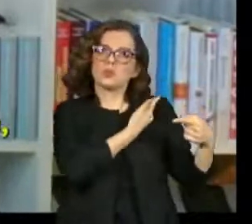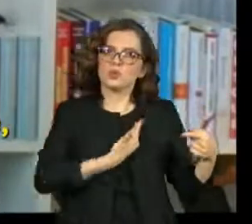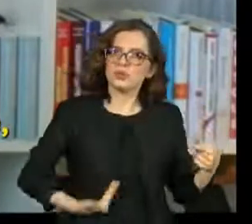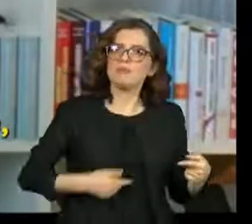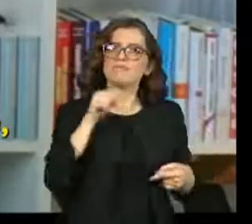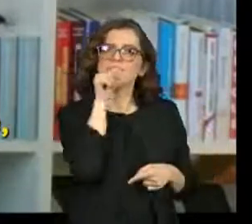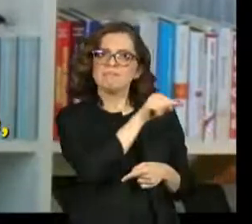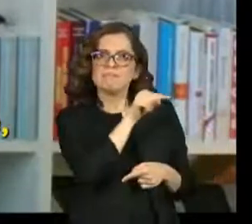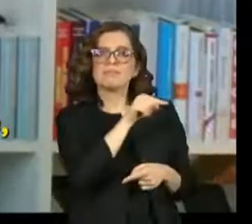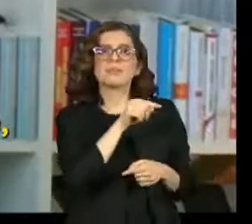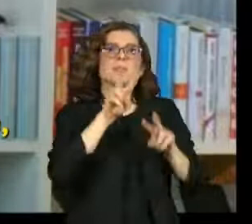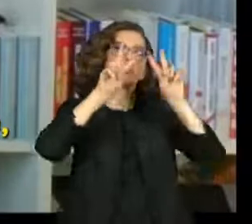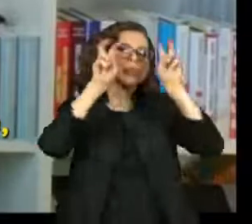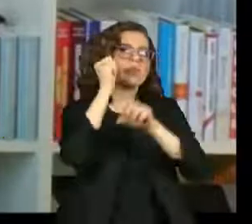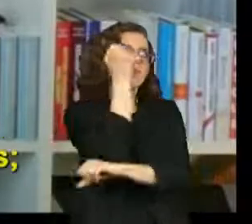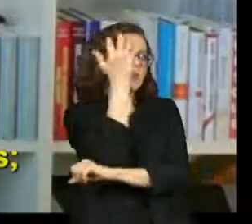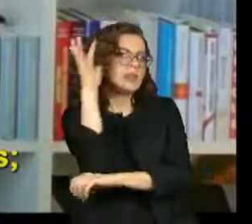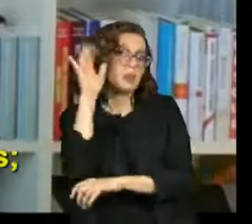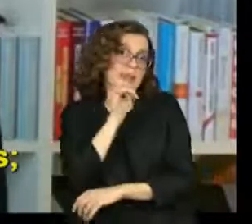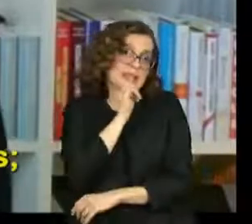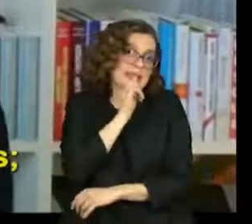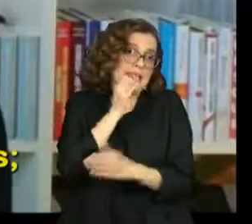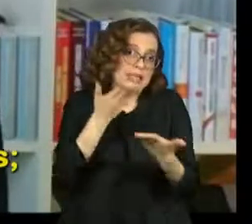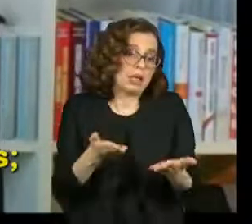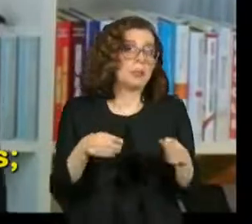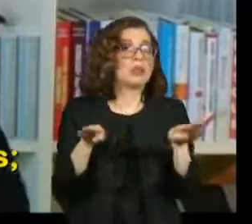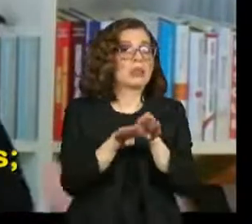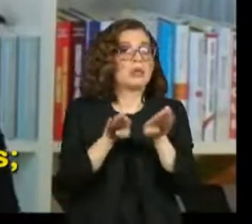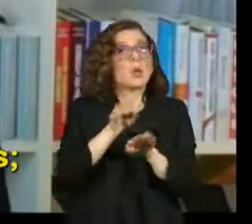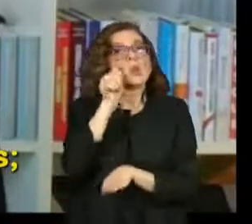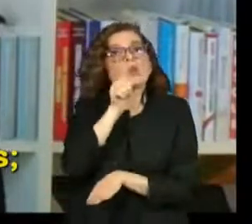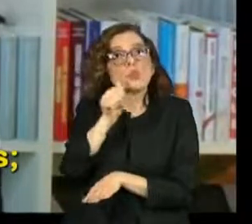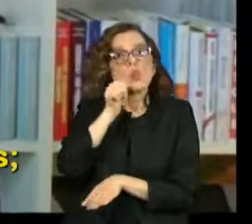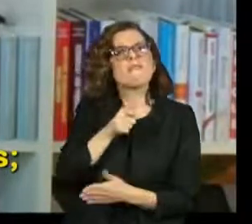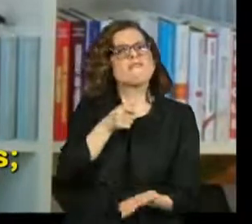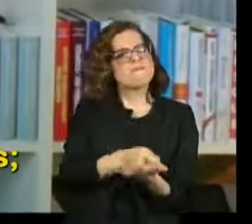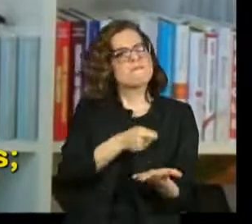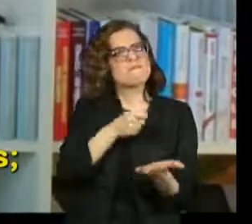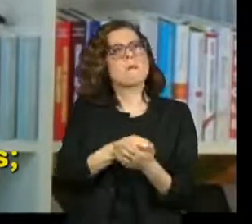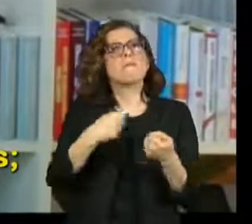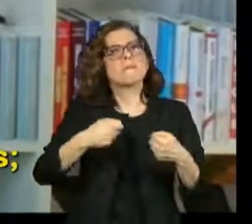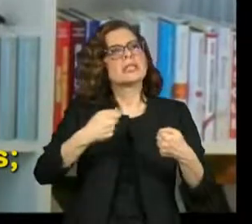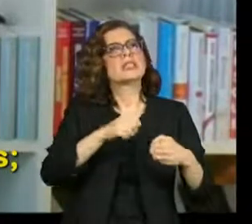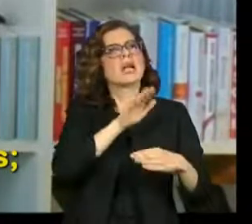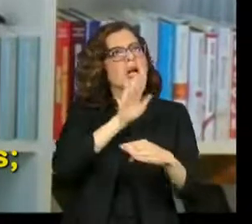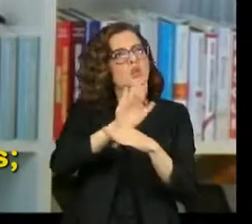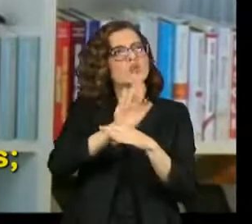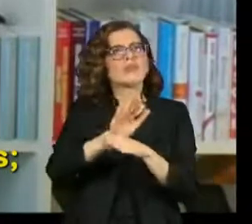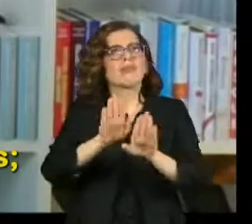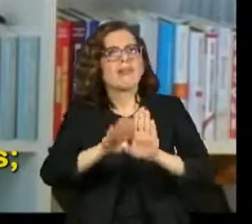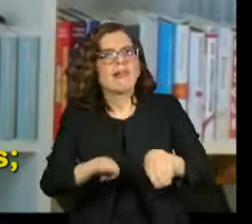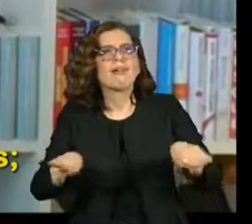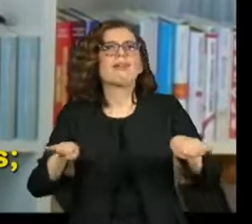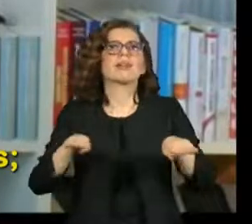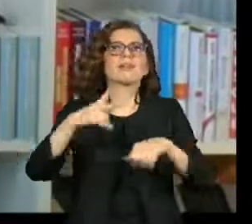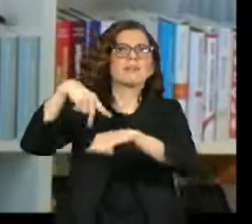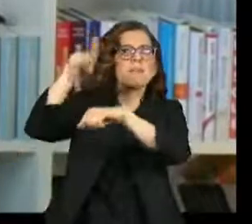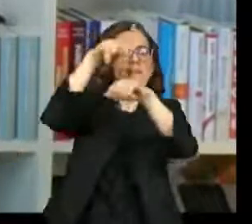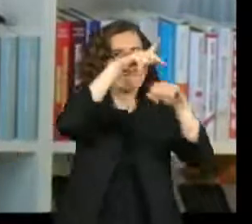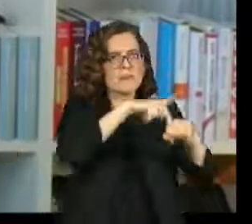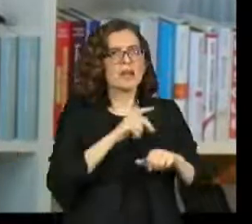more on the environment, for example. Movements of women who are demanding better child care in many countries.